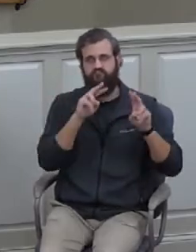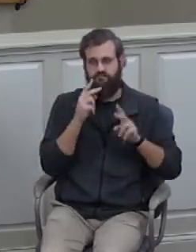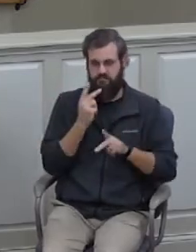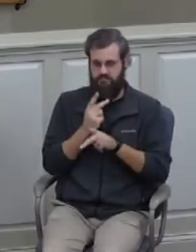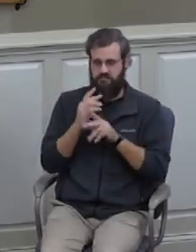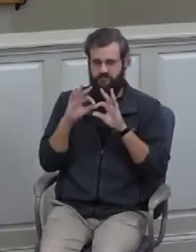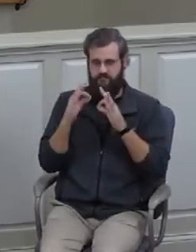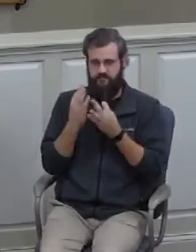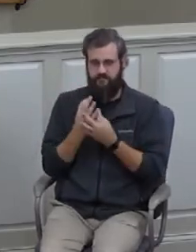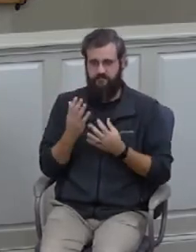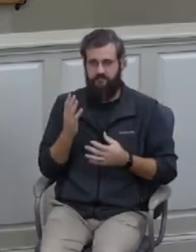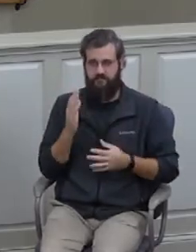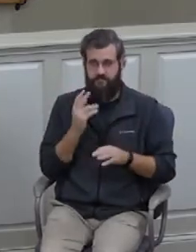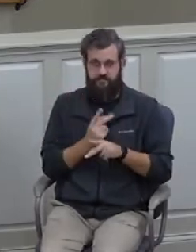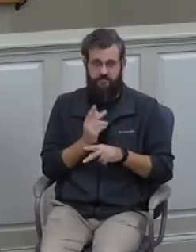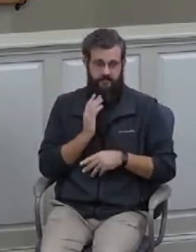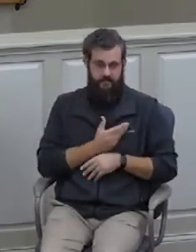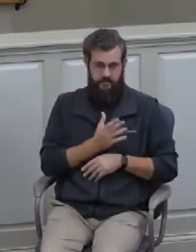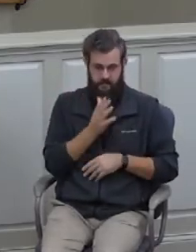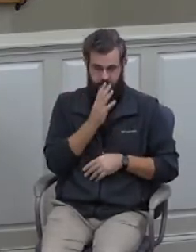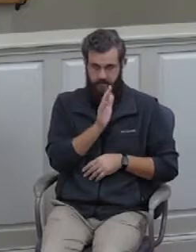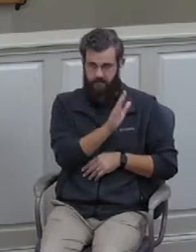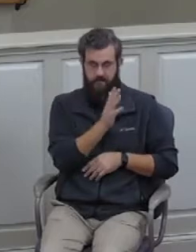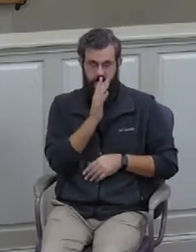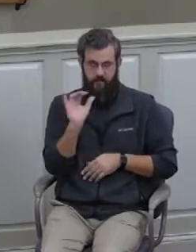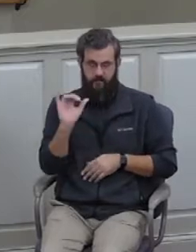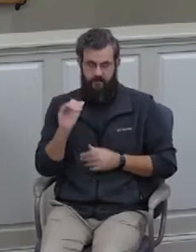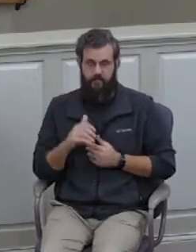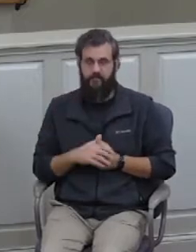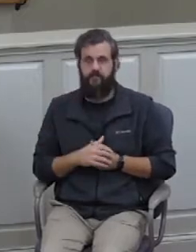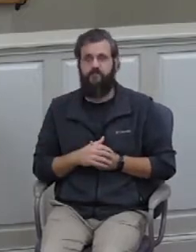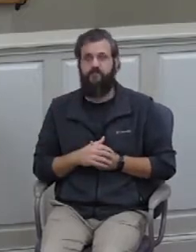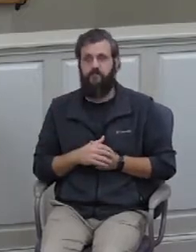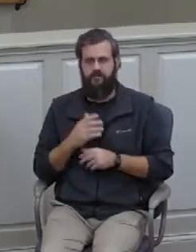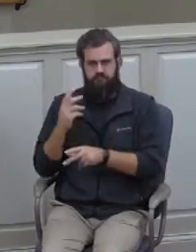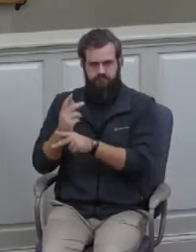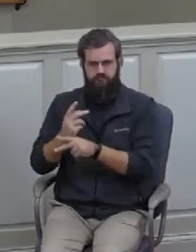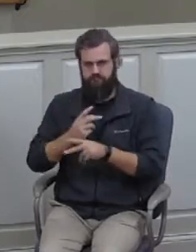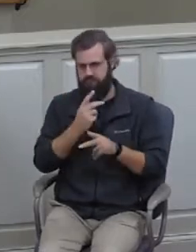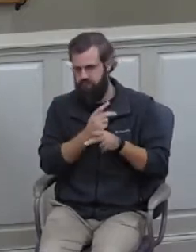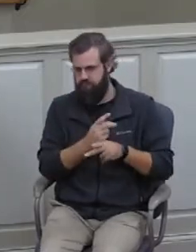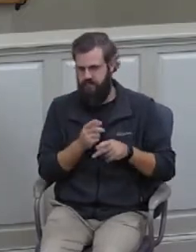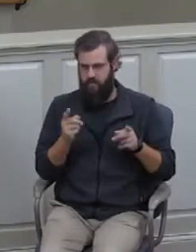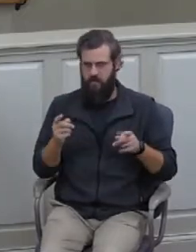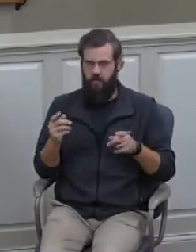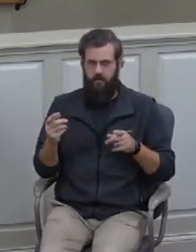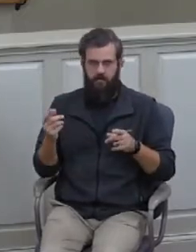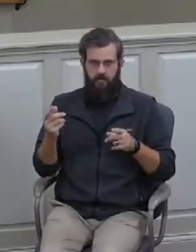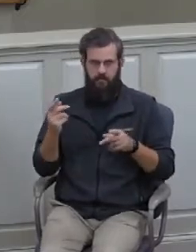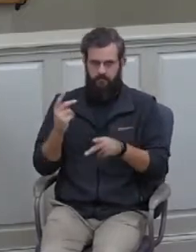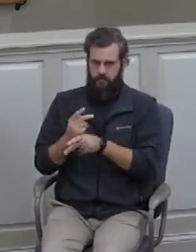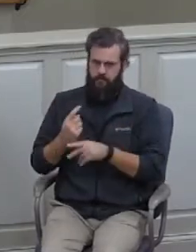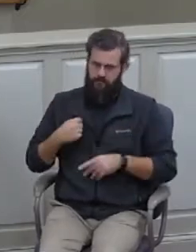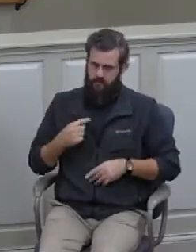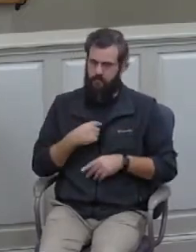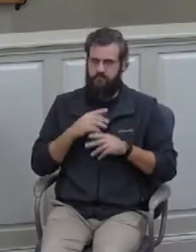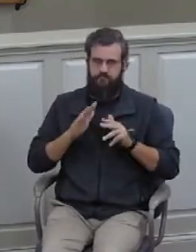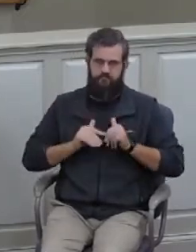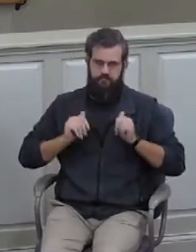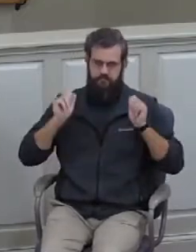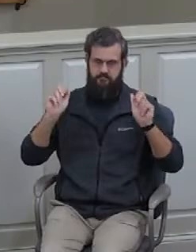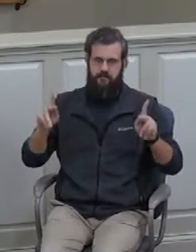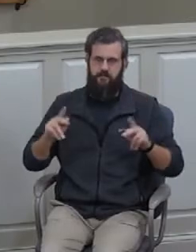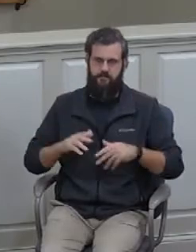family and, our moms, his mom, my mom, take a little bit care of them because they've done for us. So if they need something, we need to give back to